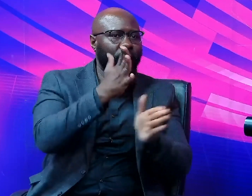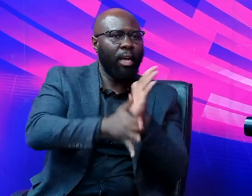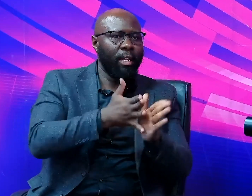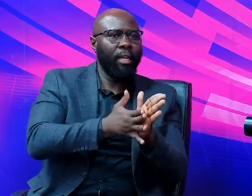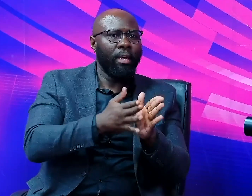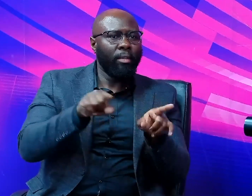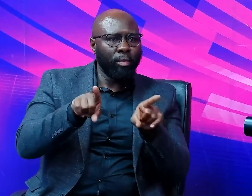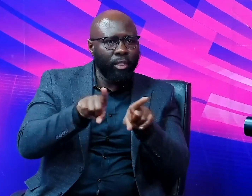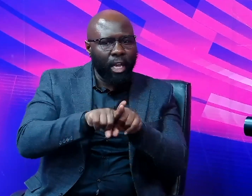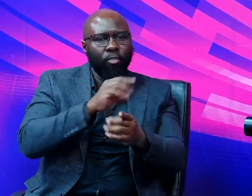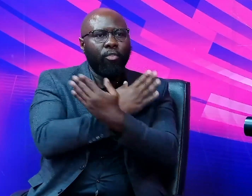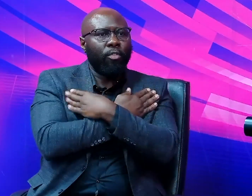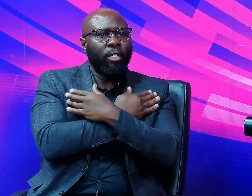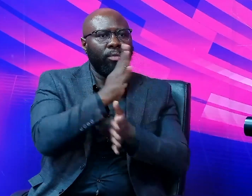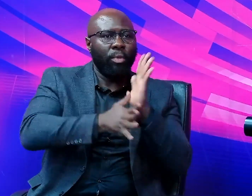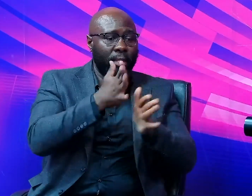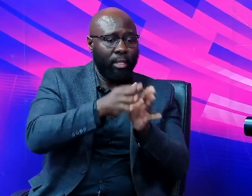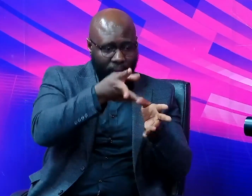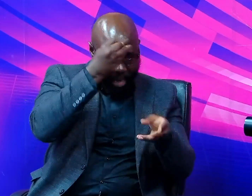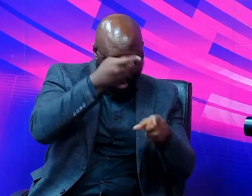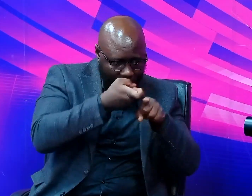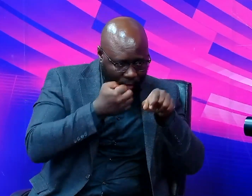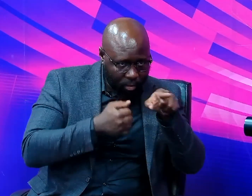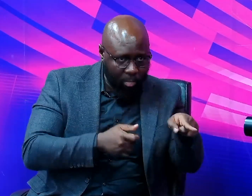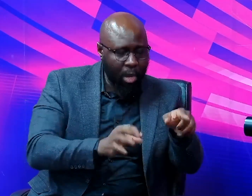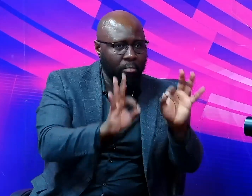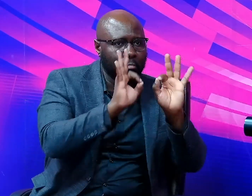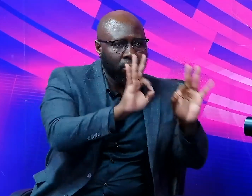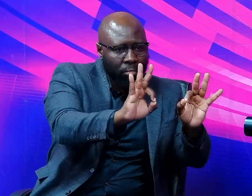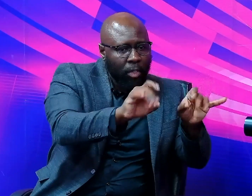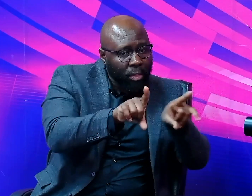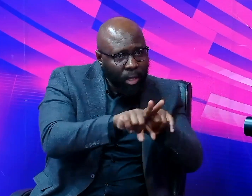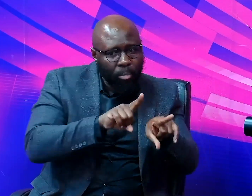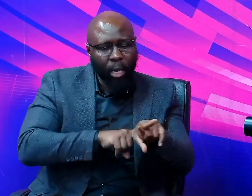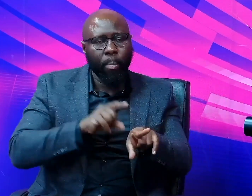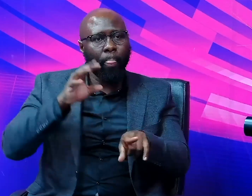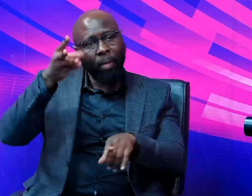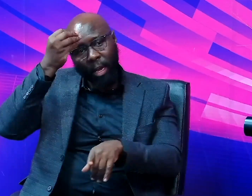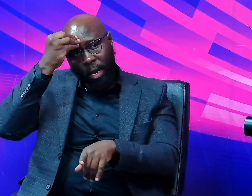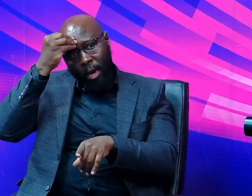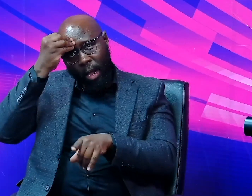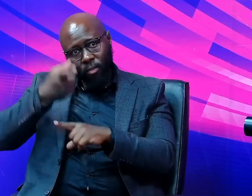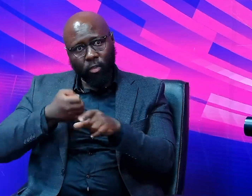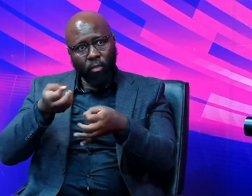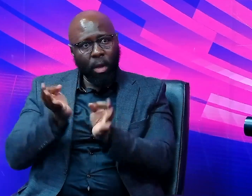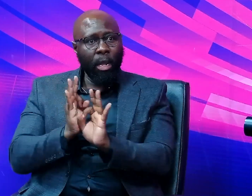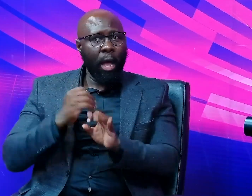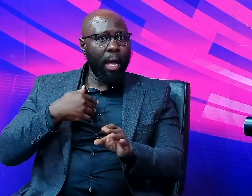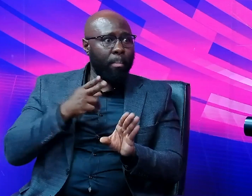hearing teachers, all teachers signing. Maybe they find friends who they can sign together. So this time,